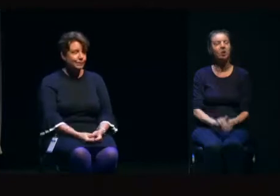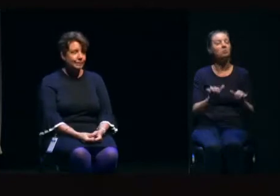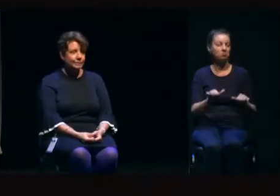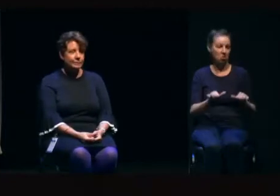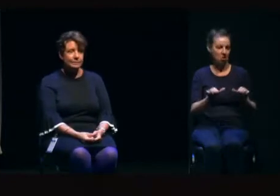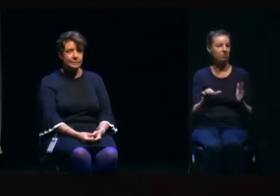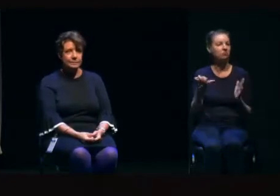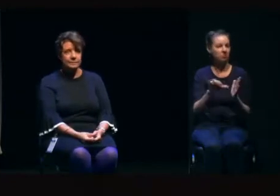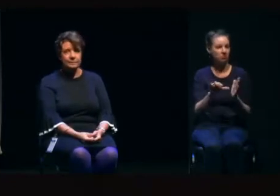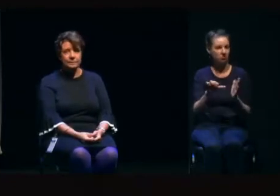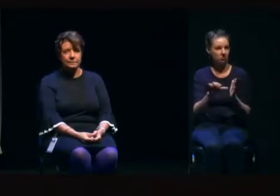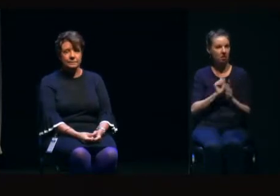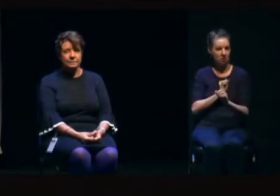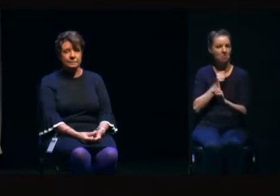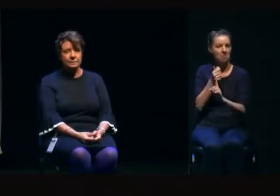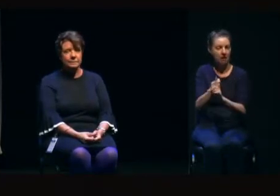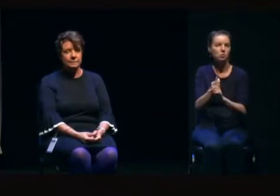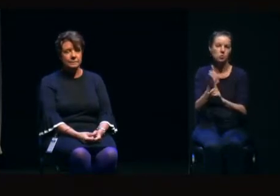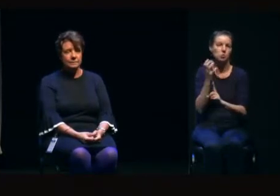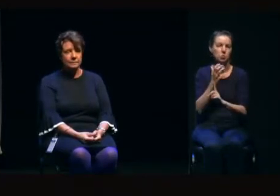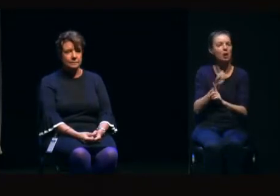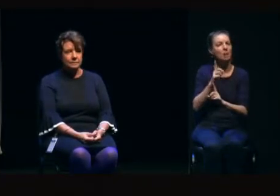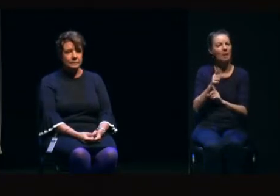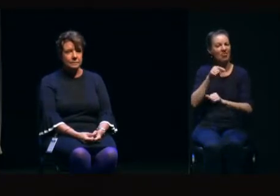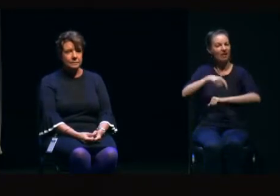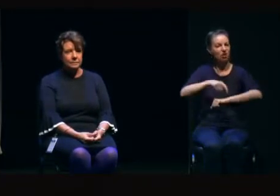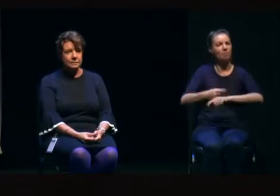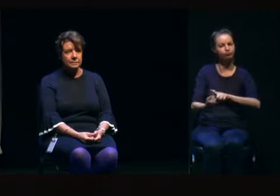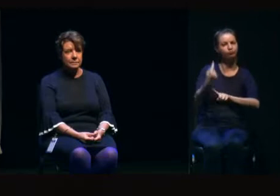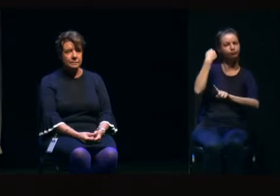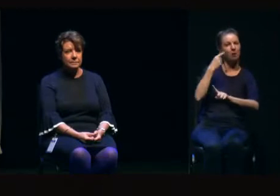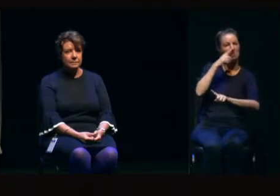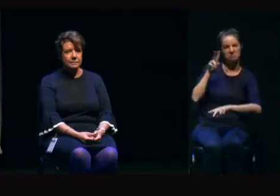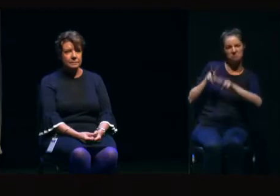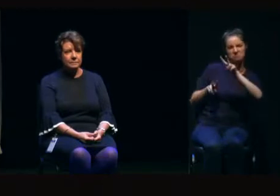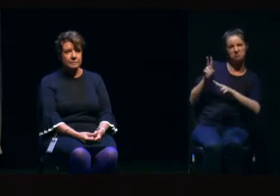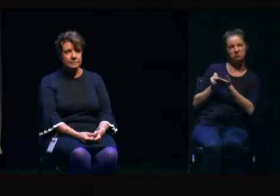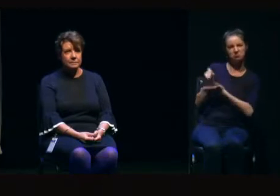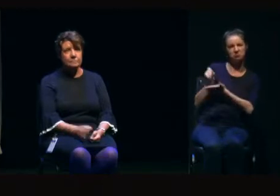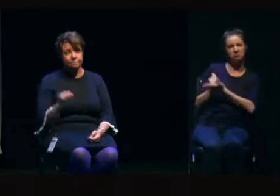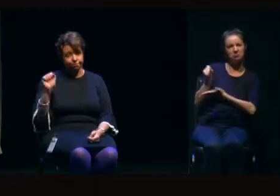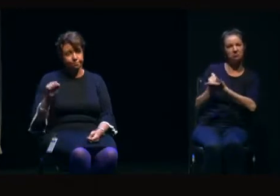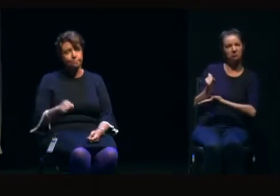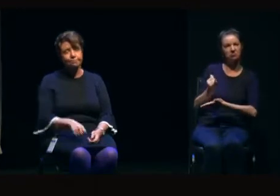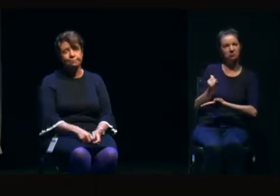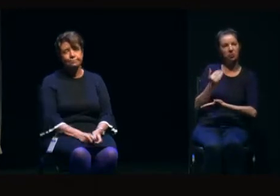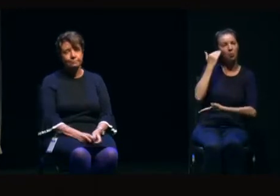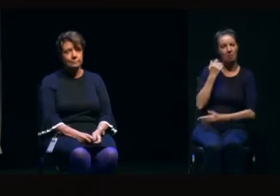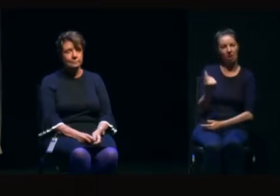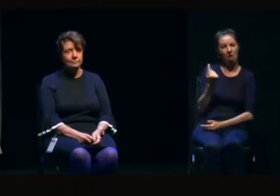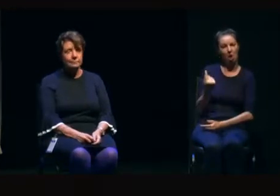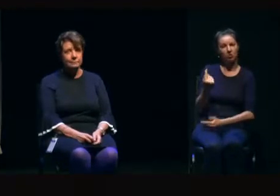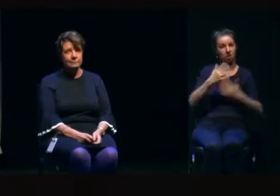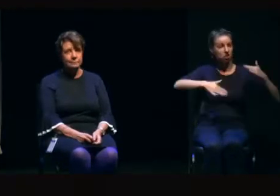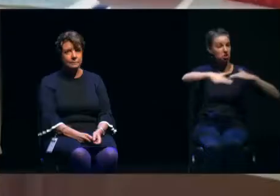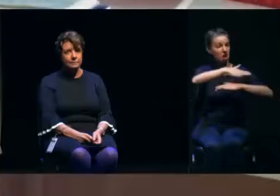the financial implications of that, it was a very judgmental time, wasn't it? And she was a woman alone. Yes. Did society pay out